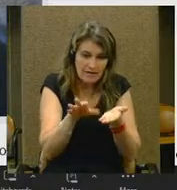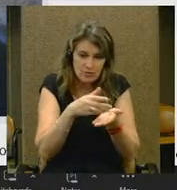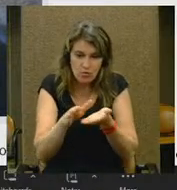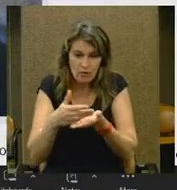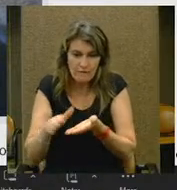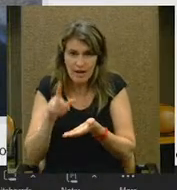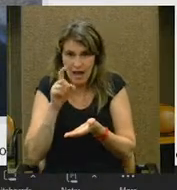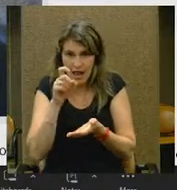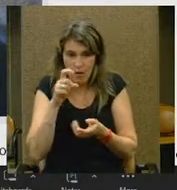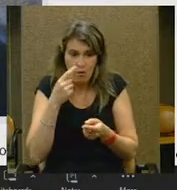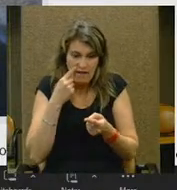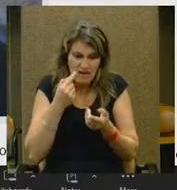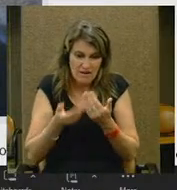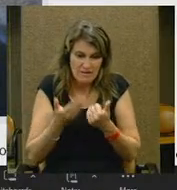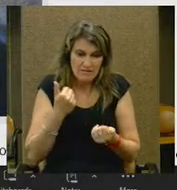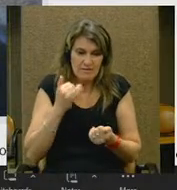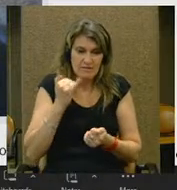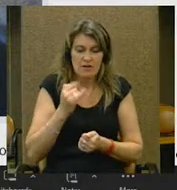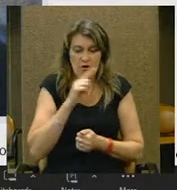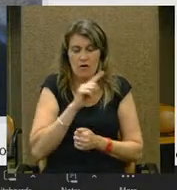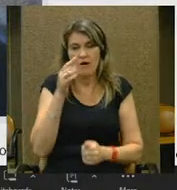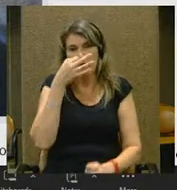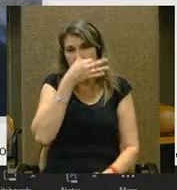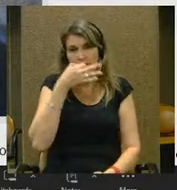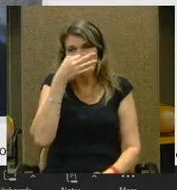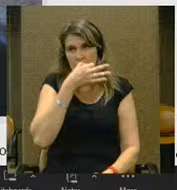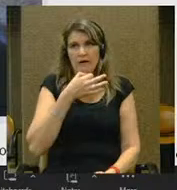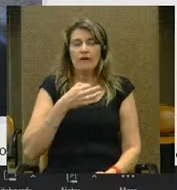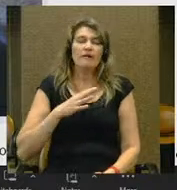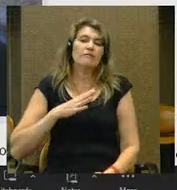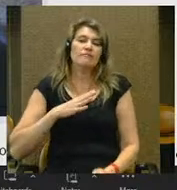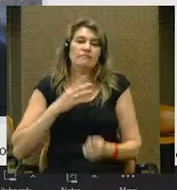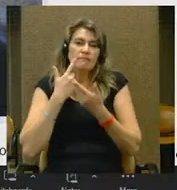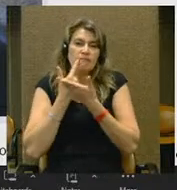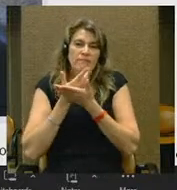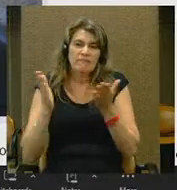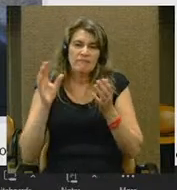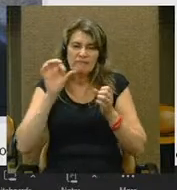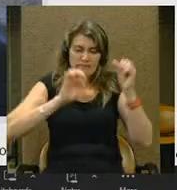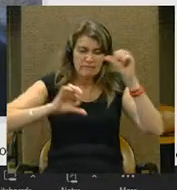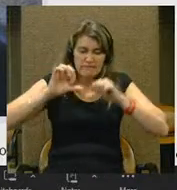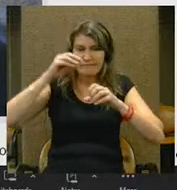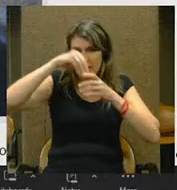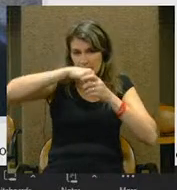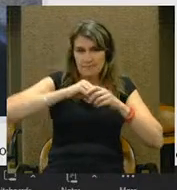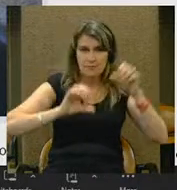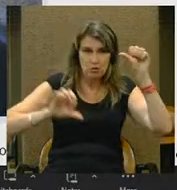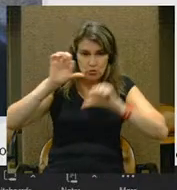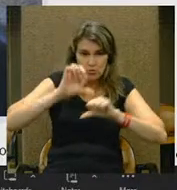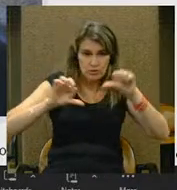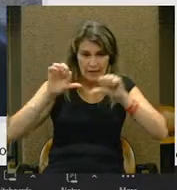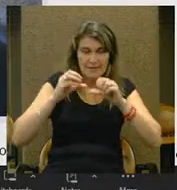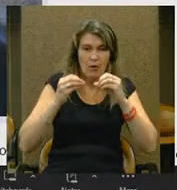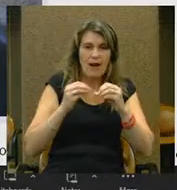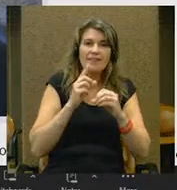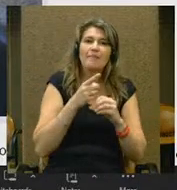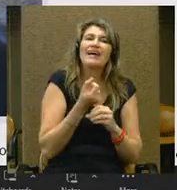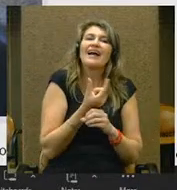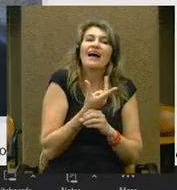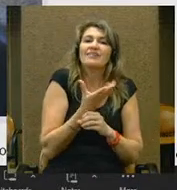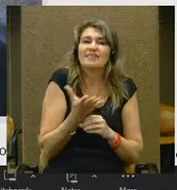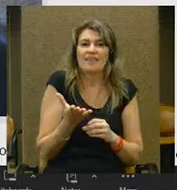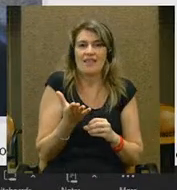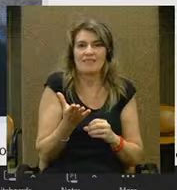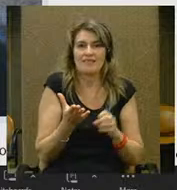about this is not only does it let you know kind of what substances are being used and kind of how much is being used, but you can also think about it as an